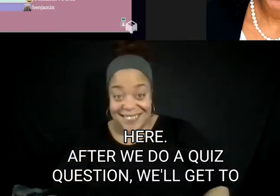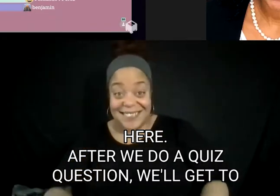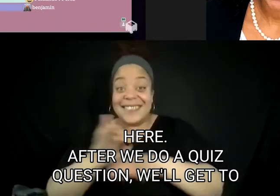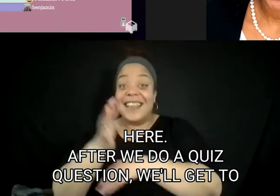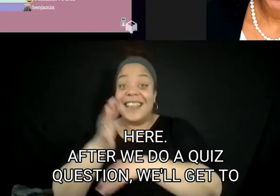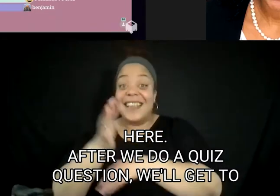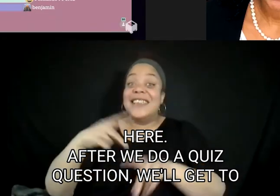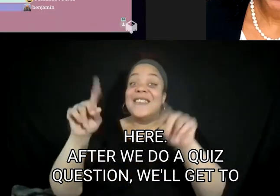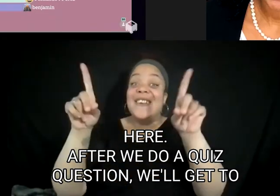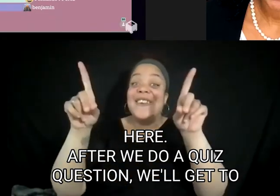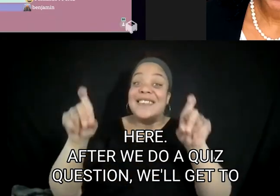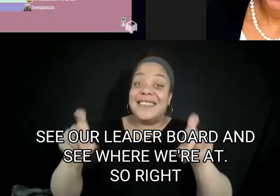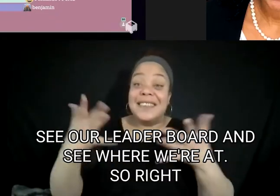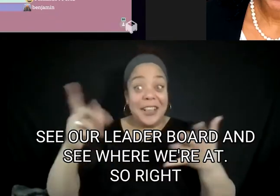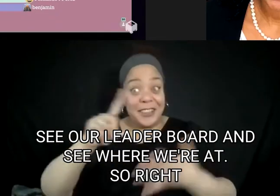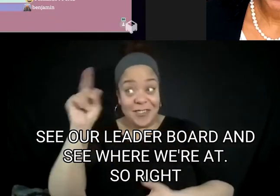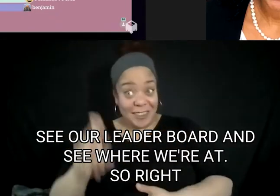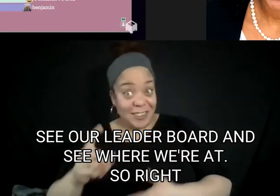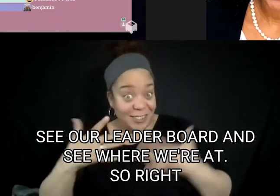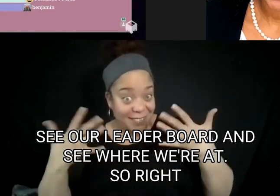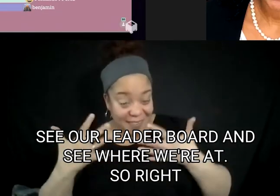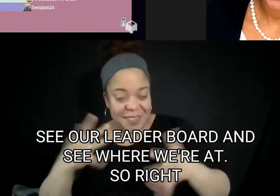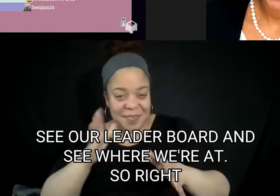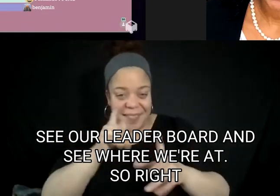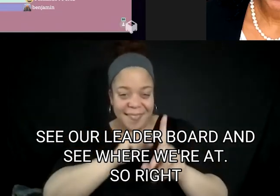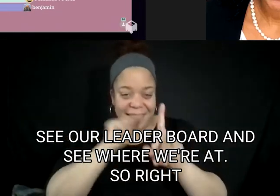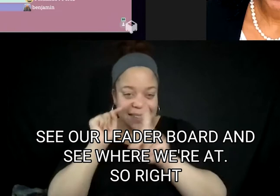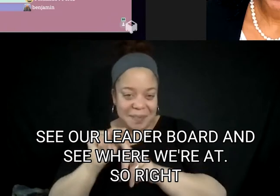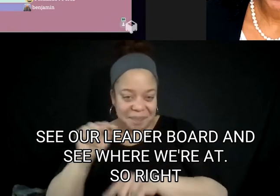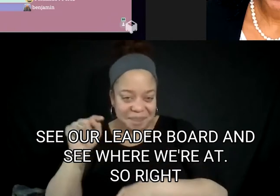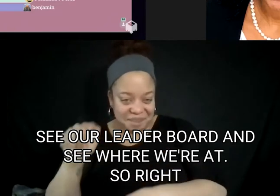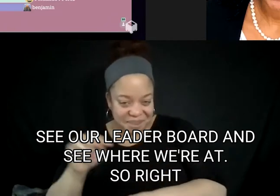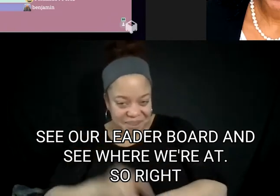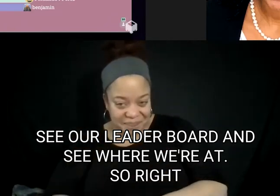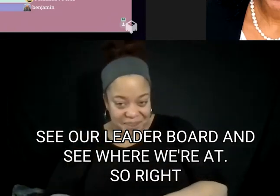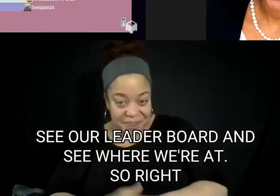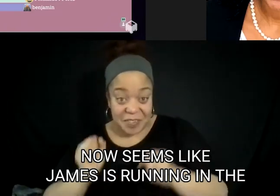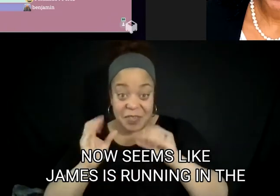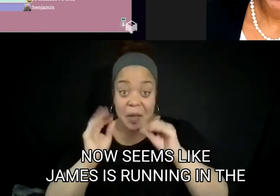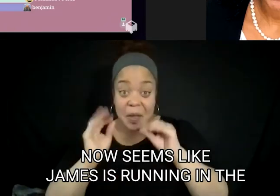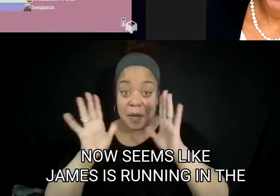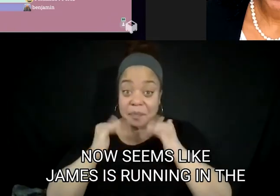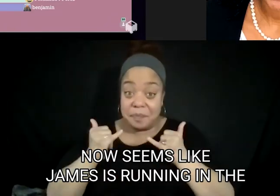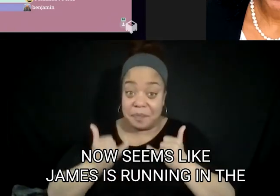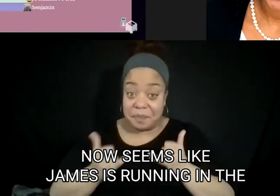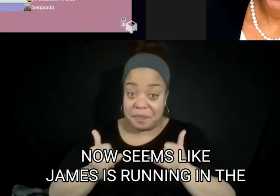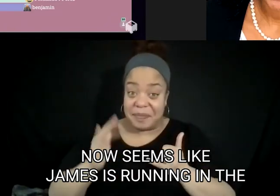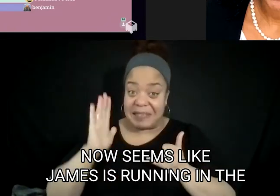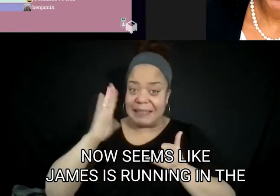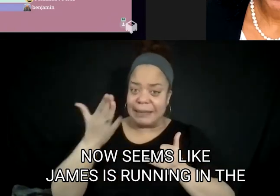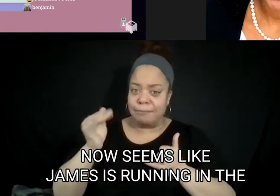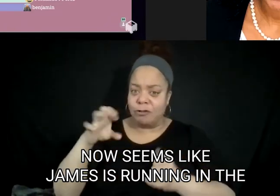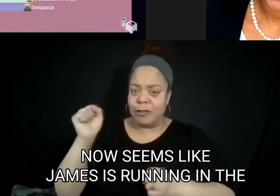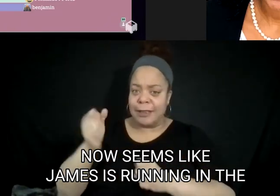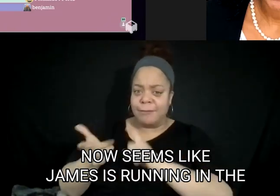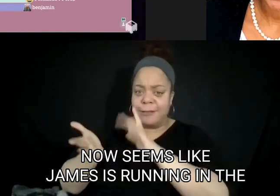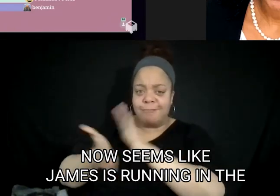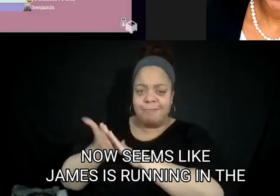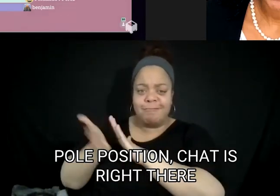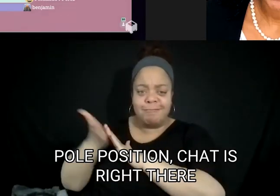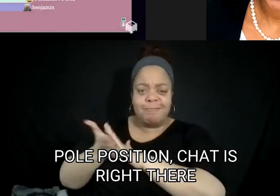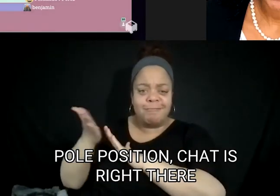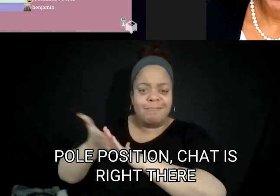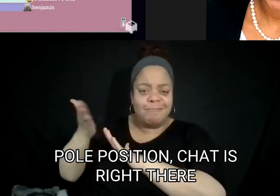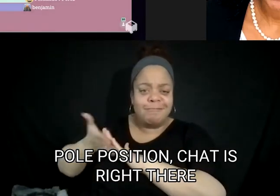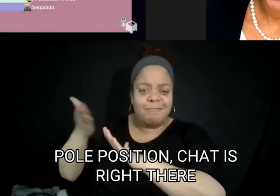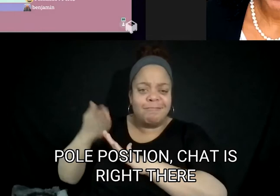like James is running in the pole position. Chad is right there behind James. So don't worry,